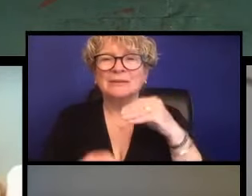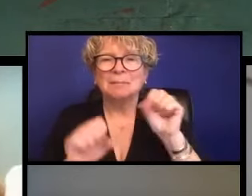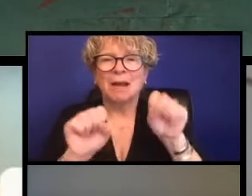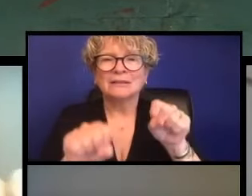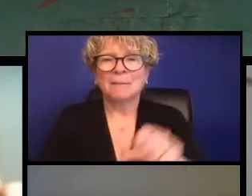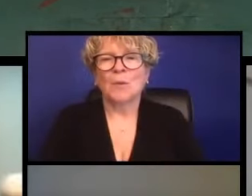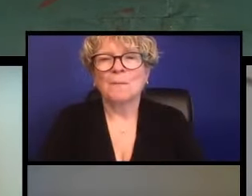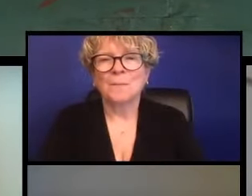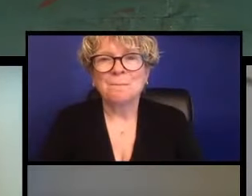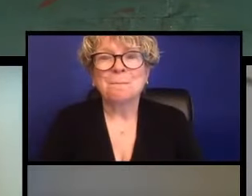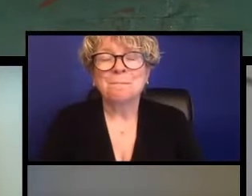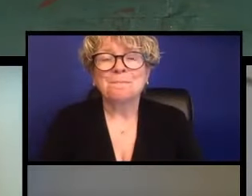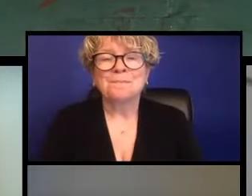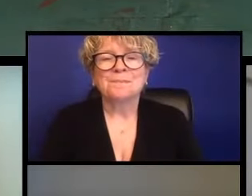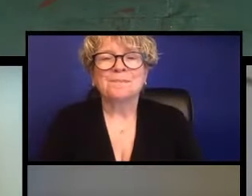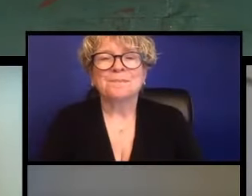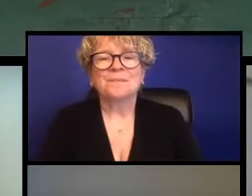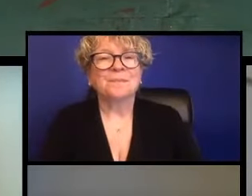Scott.